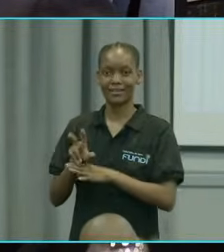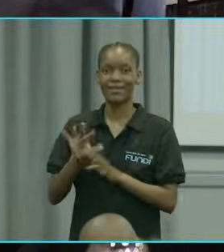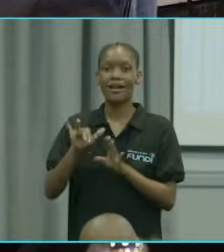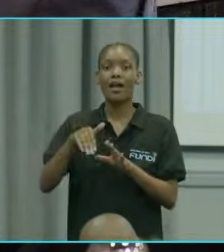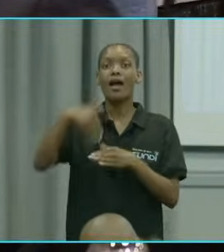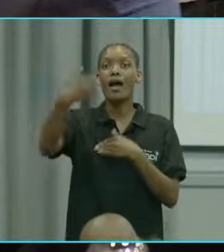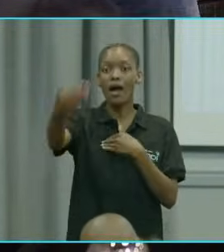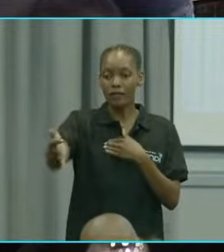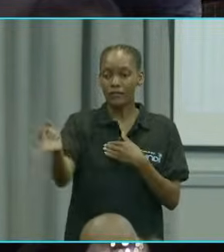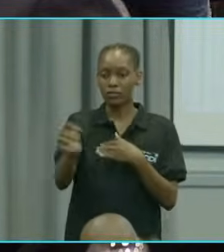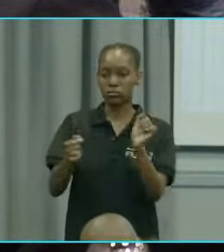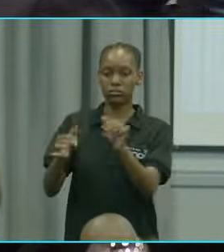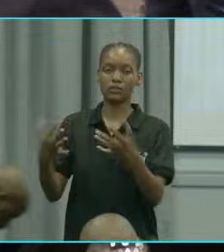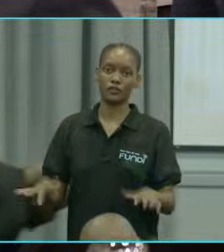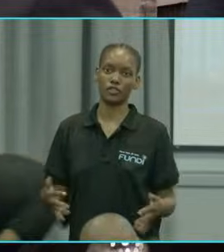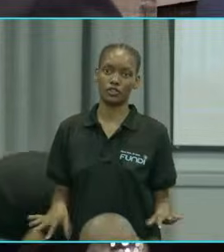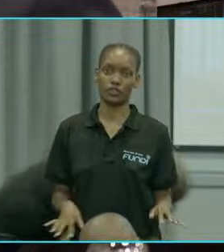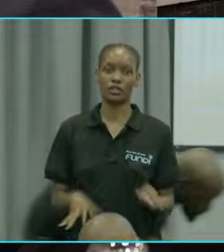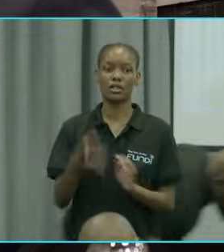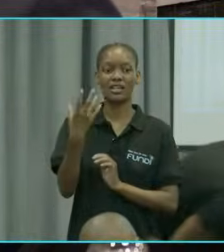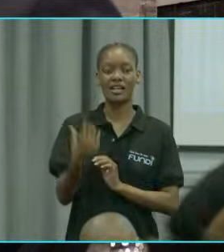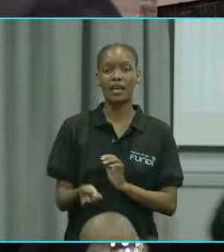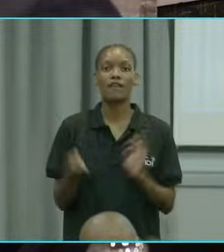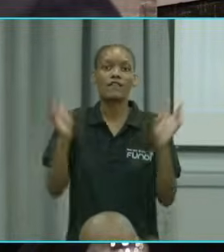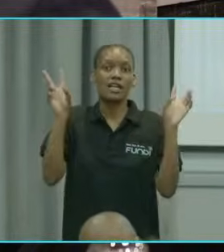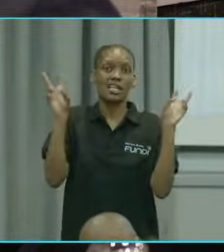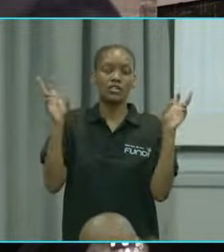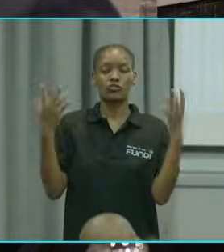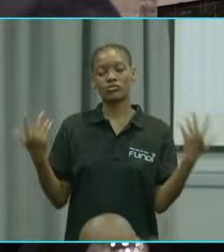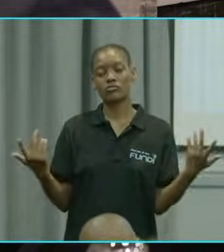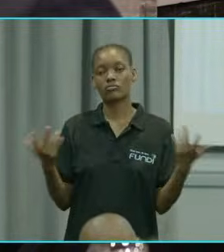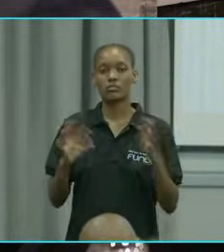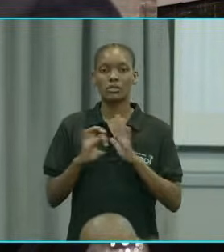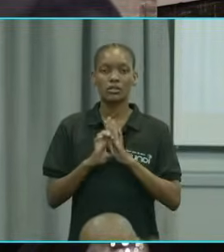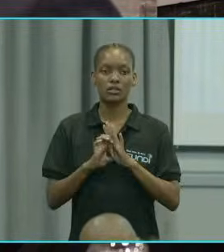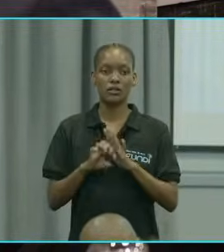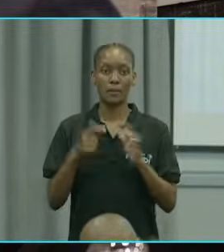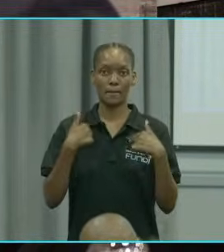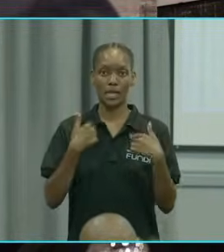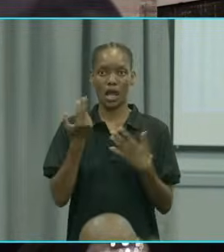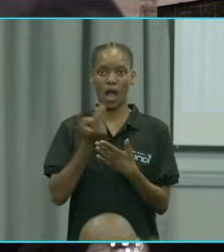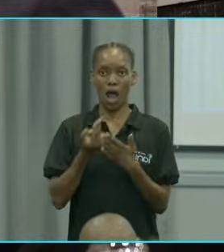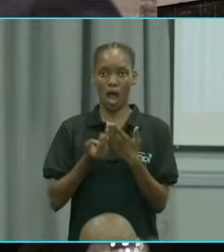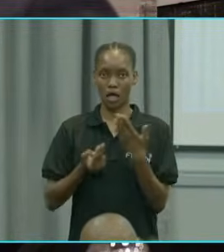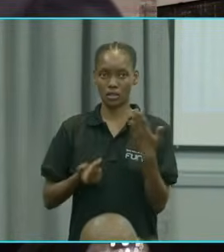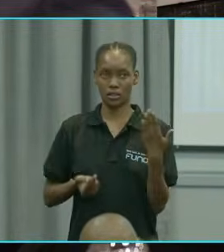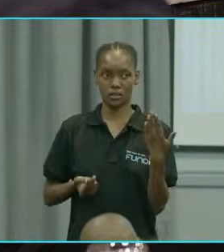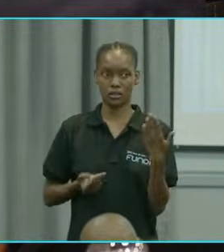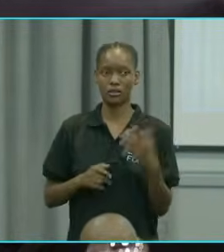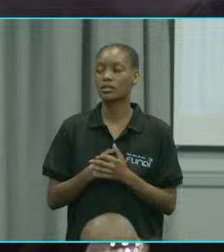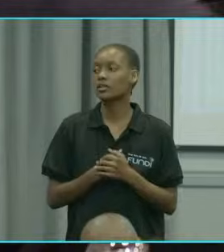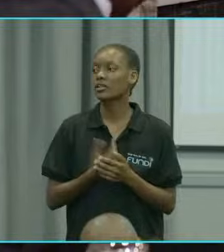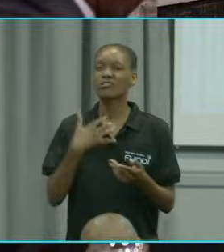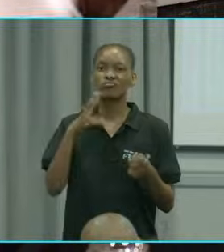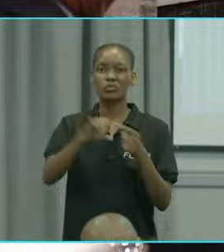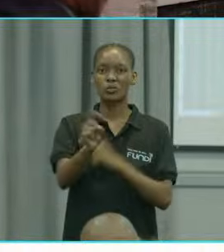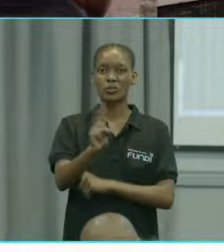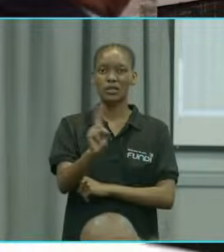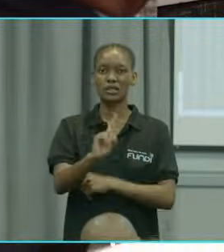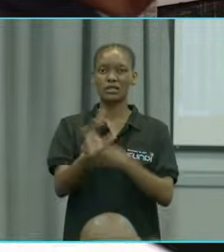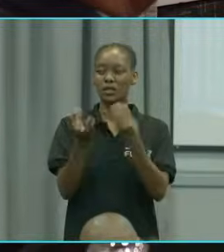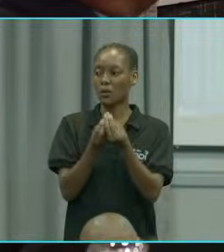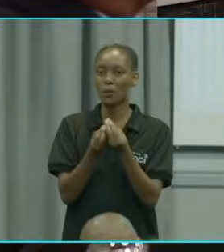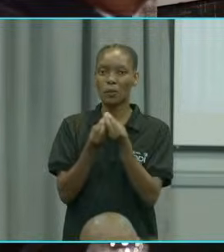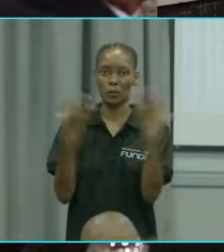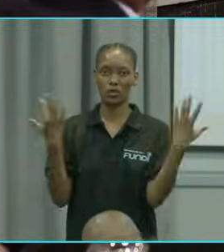made. There are situations whereby, for example, I'm in the arts space, and you'll find that the majority of